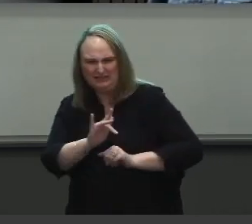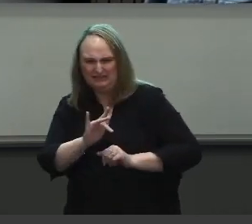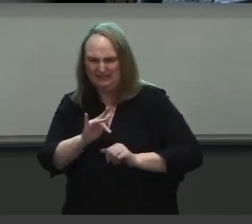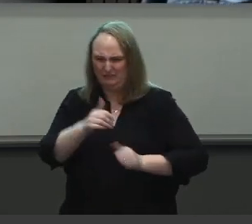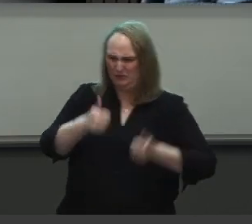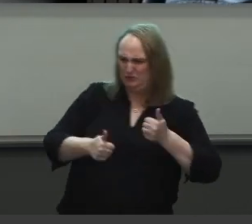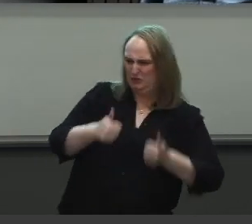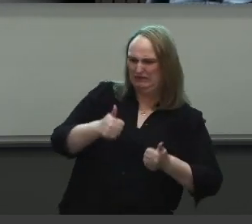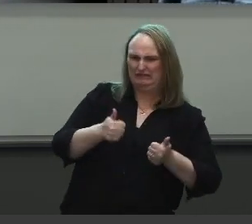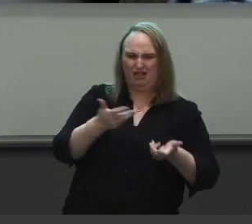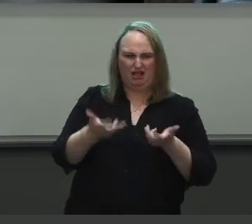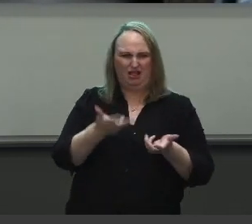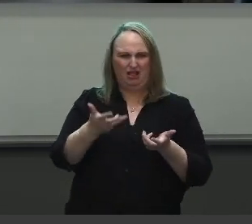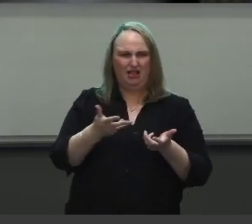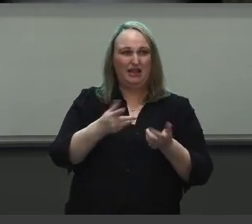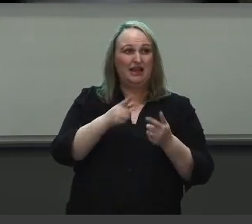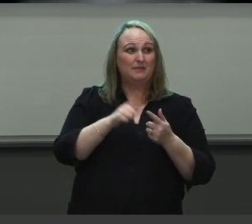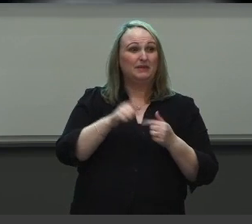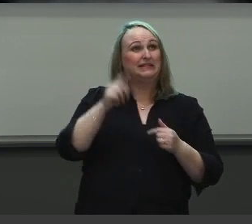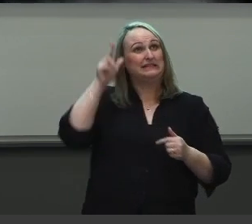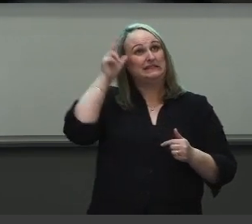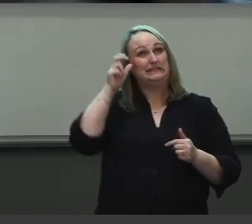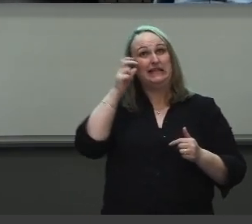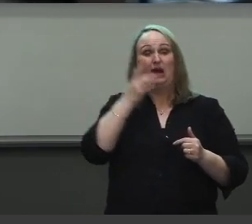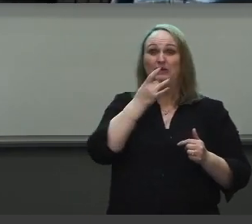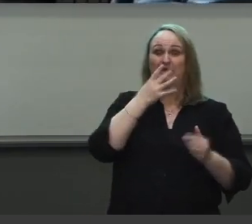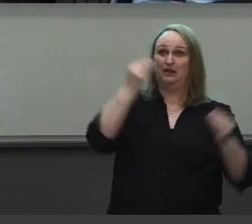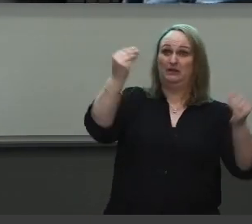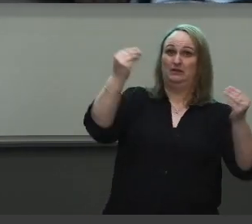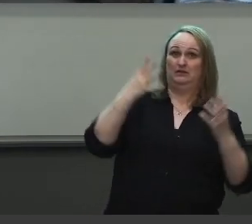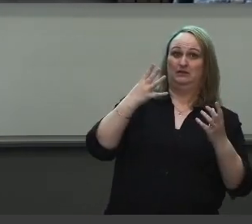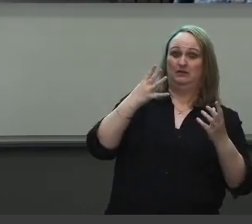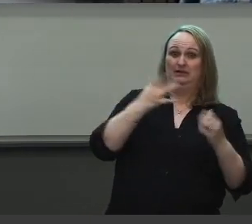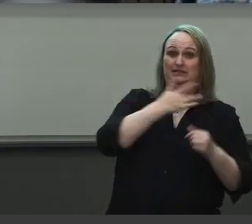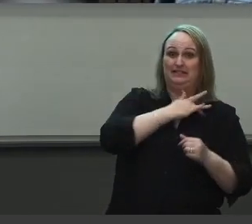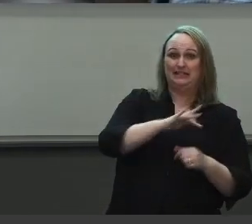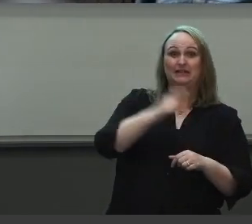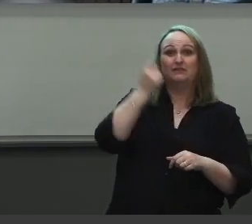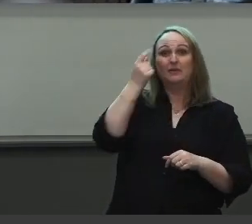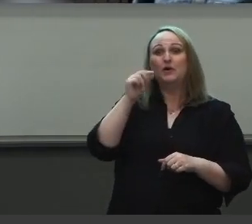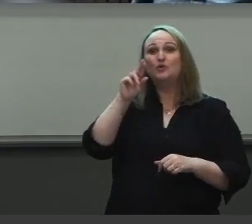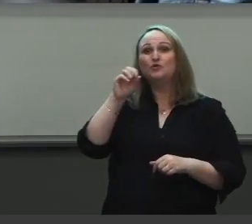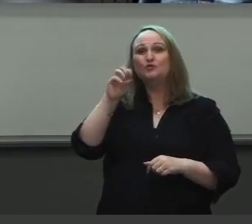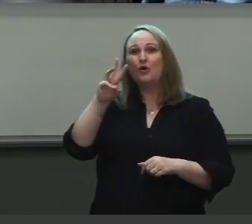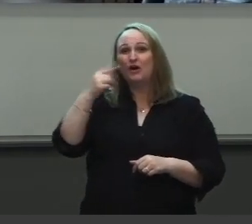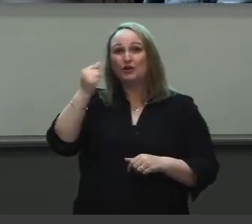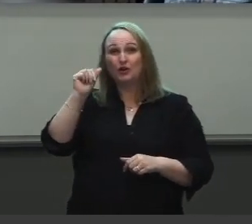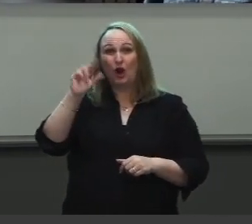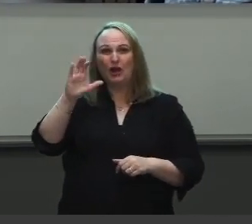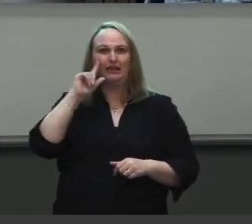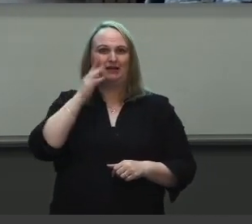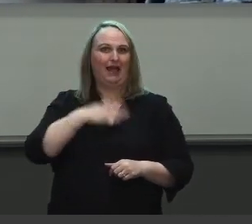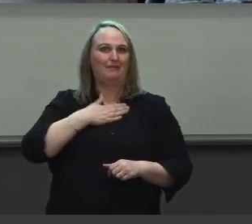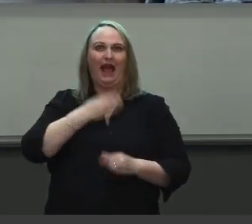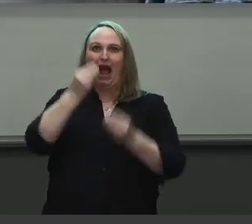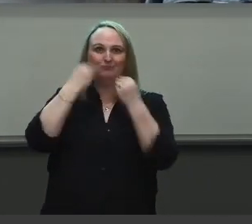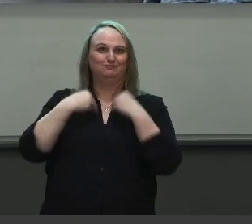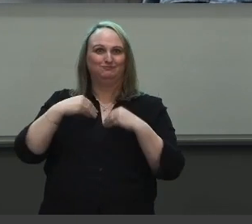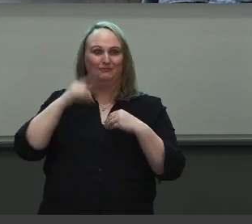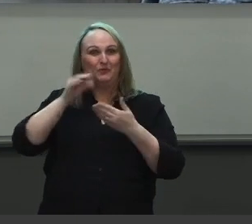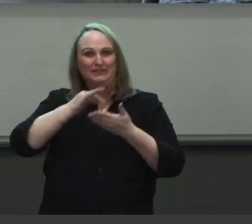Because I have such sound and light sensitivity, but I eat raw garlic as a snack. Like, it's just those kind of things that have always